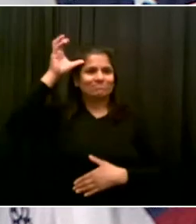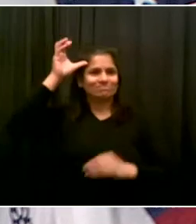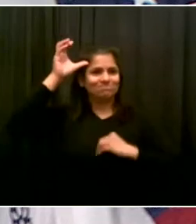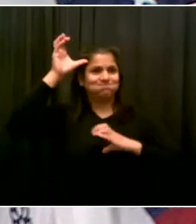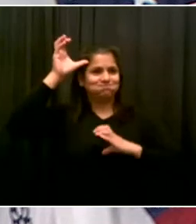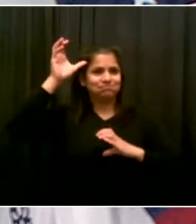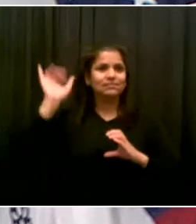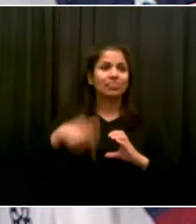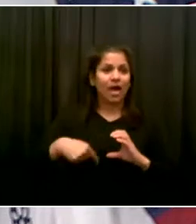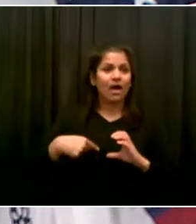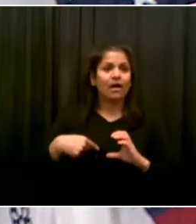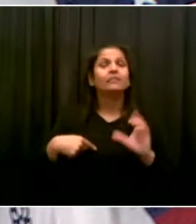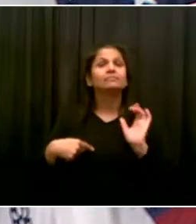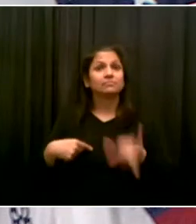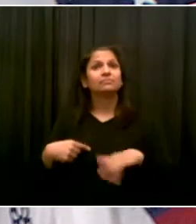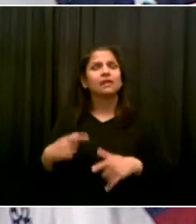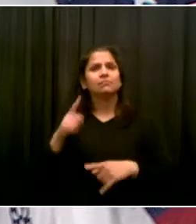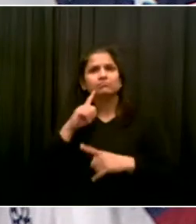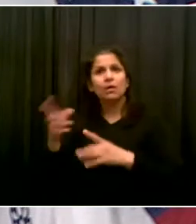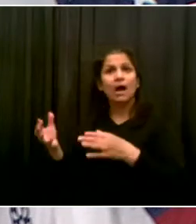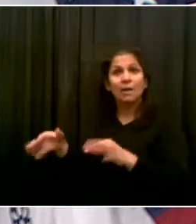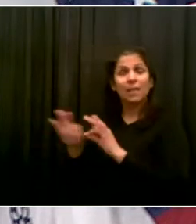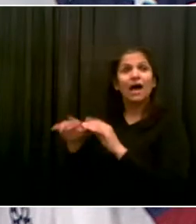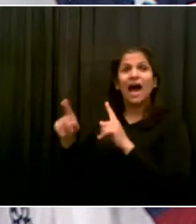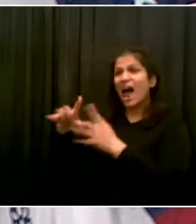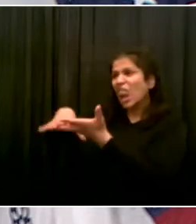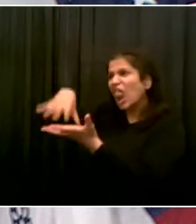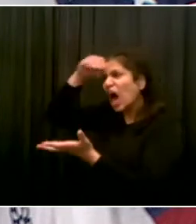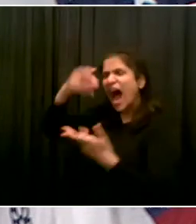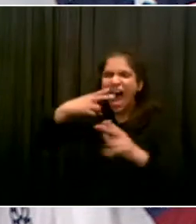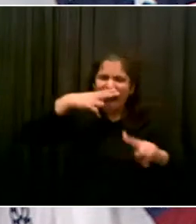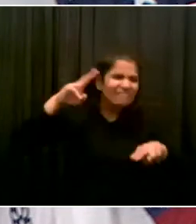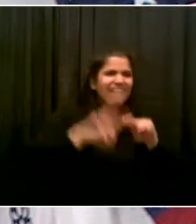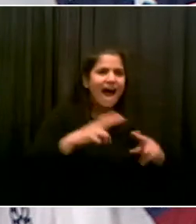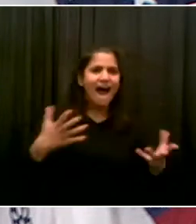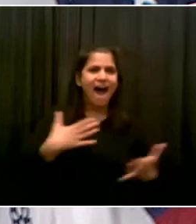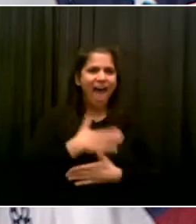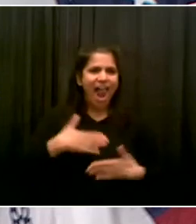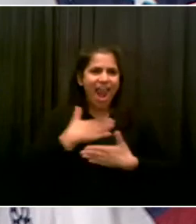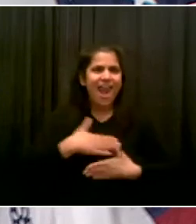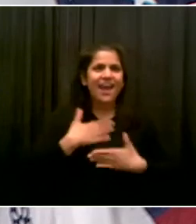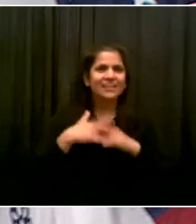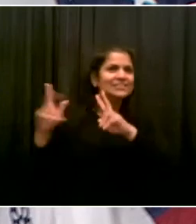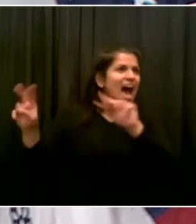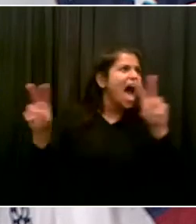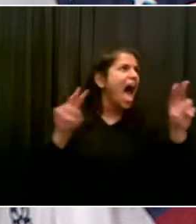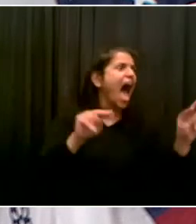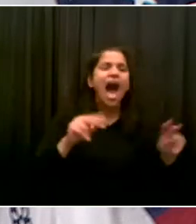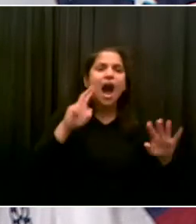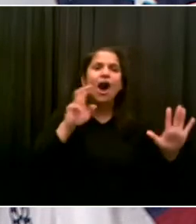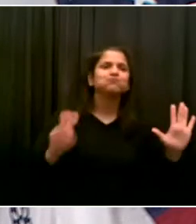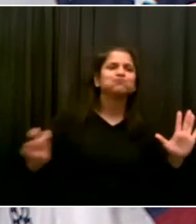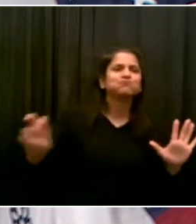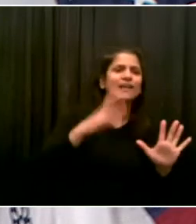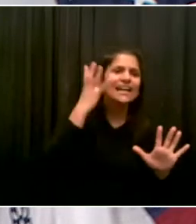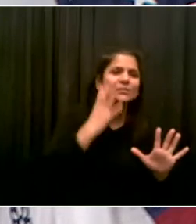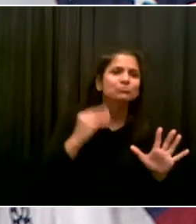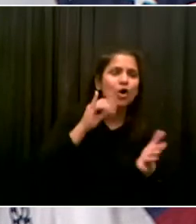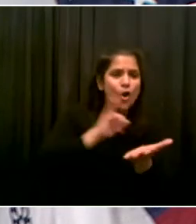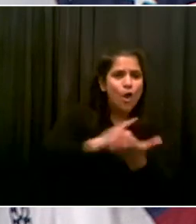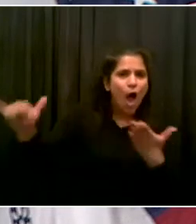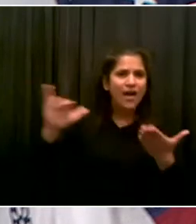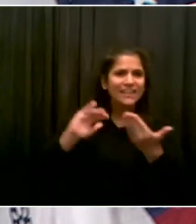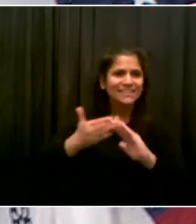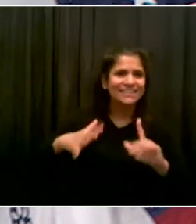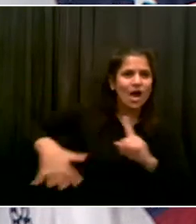of extra activities that make it very special. And we know a lot of parents struggle to find the right opportunities for their kids in the